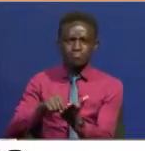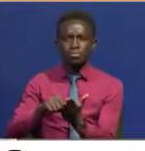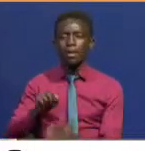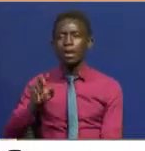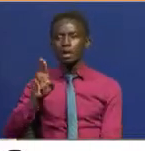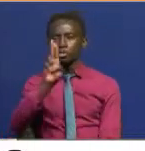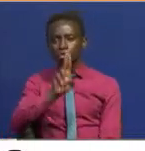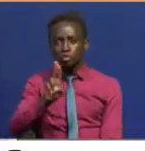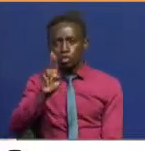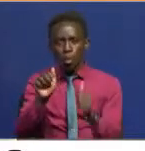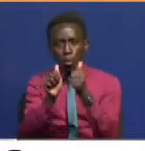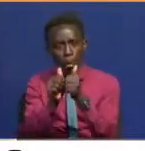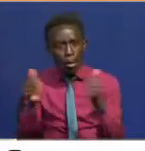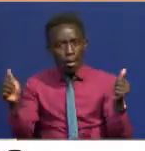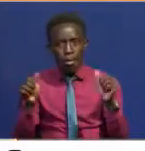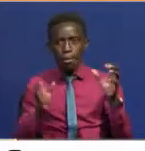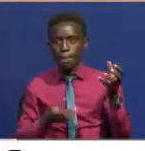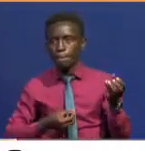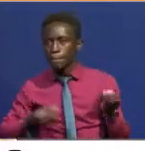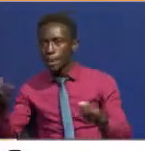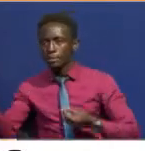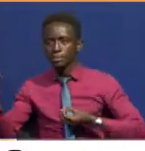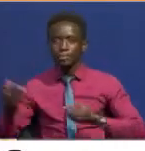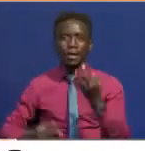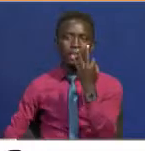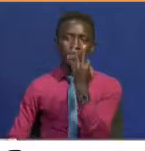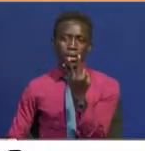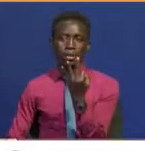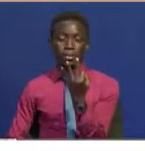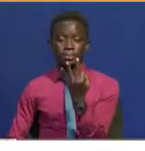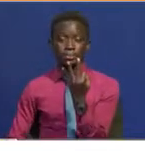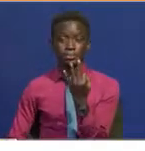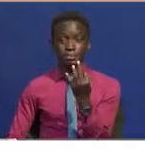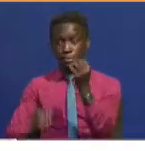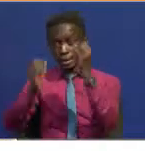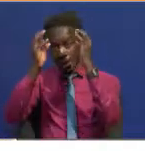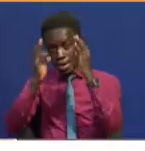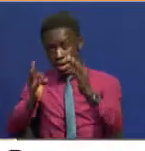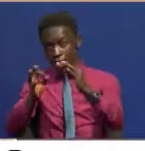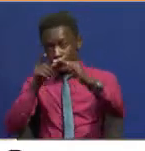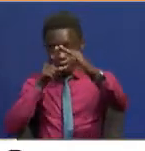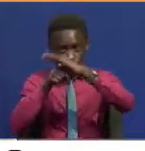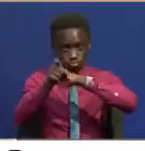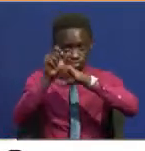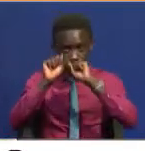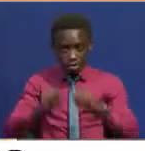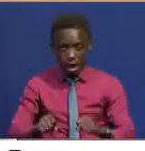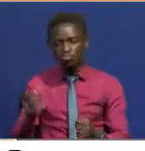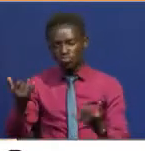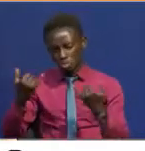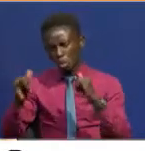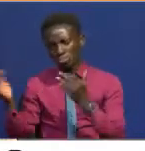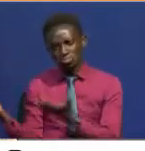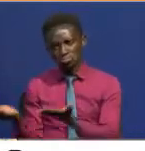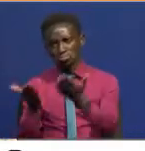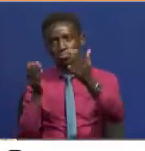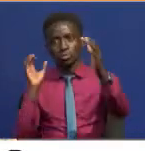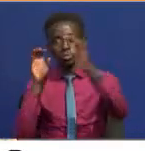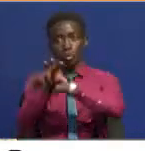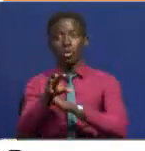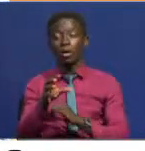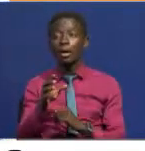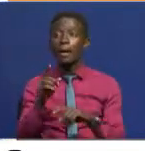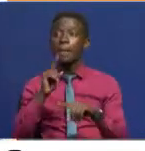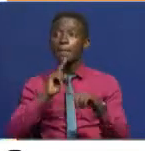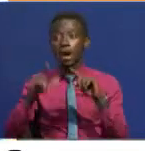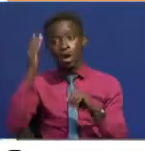passes. But if you're able to score, you can score. The other thing is on 3 passes, there's one thing I think we didn't mention. When the ball